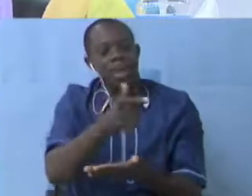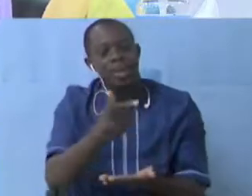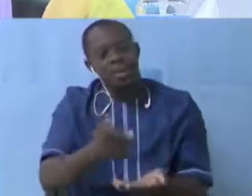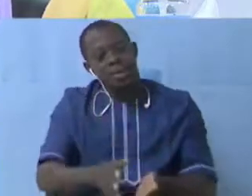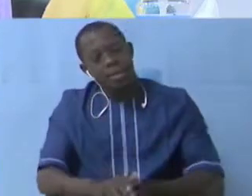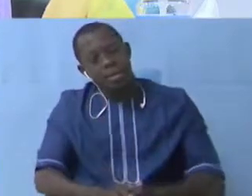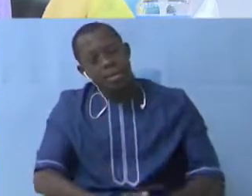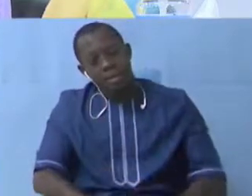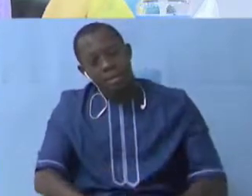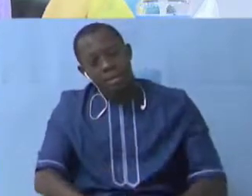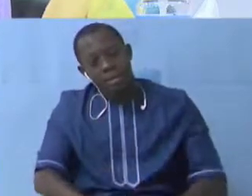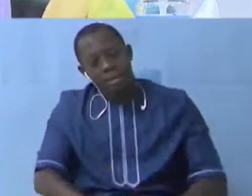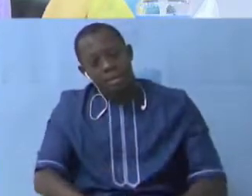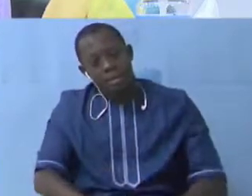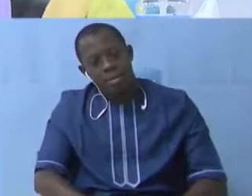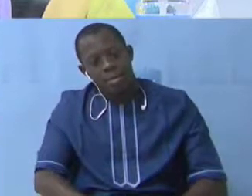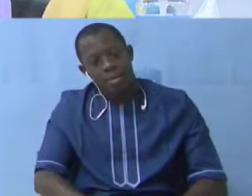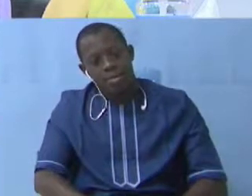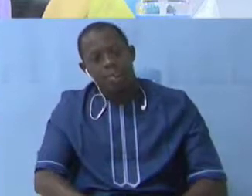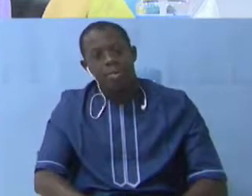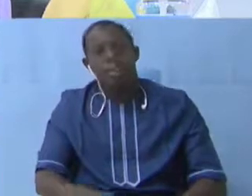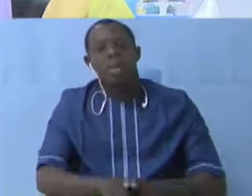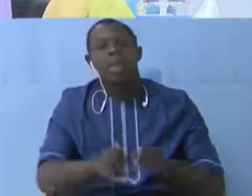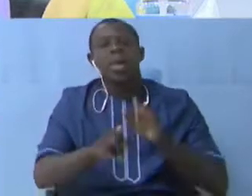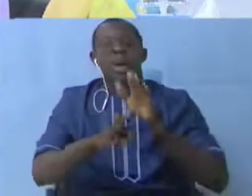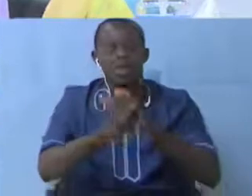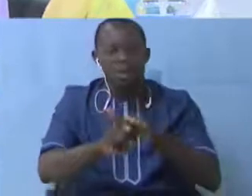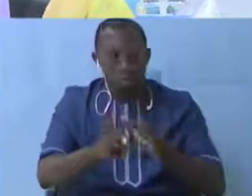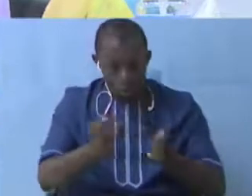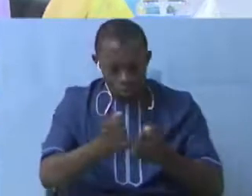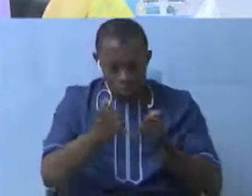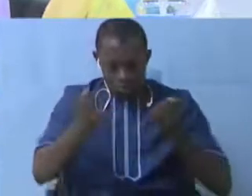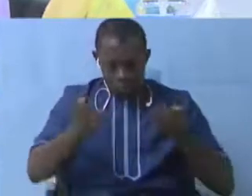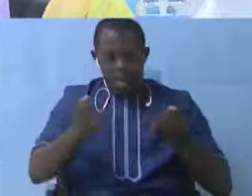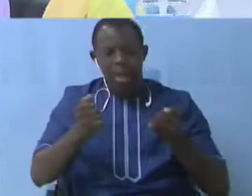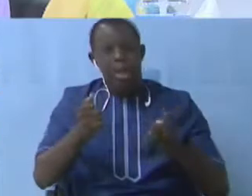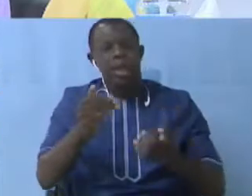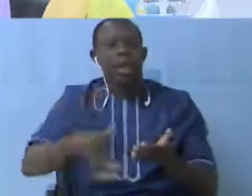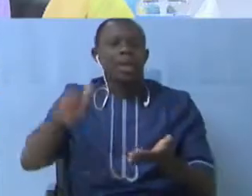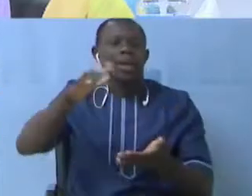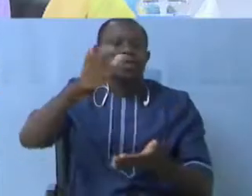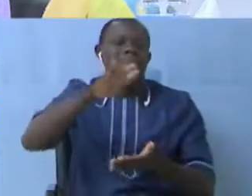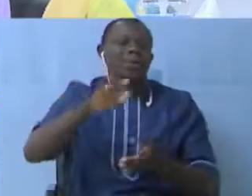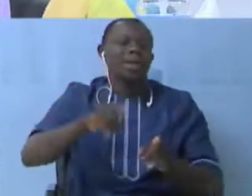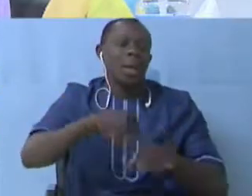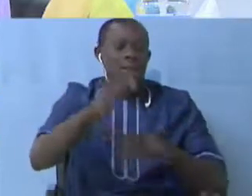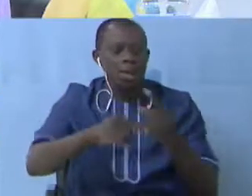def mooy yokk ko. For example, for newspapers, they increase significantly the bond